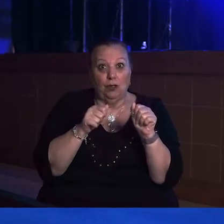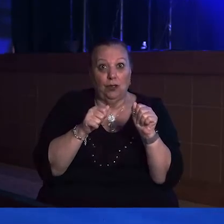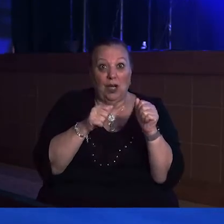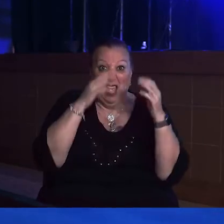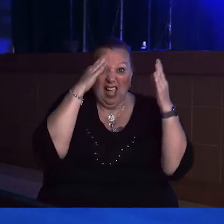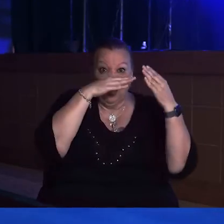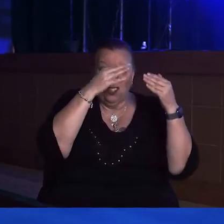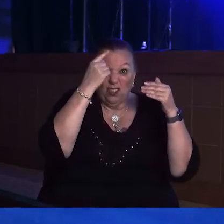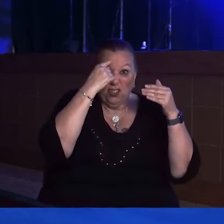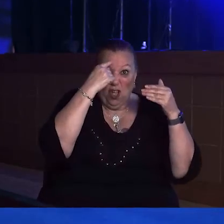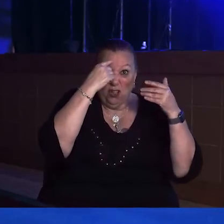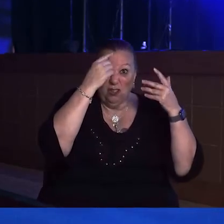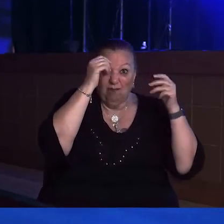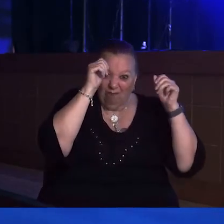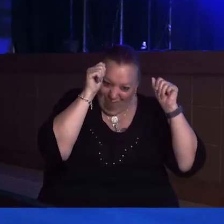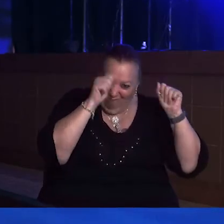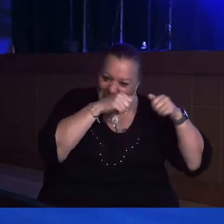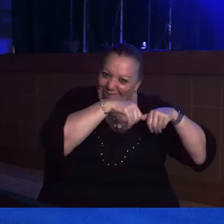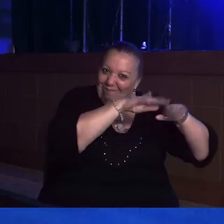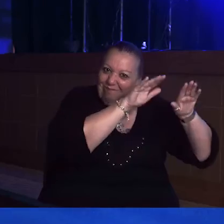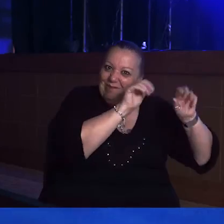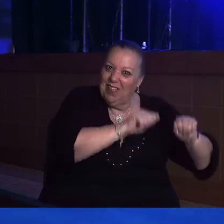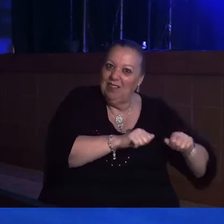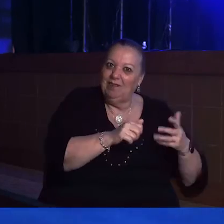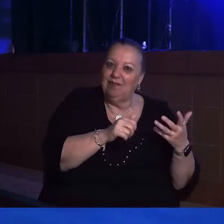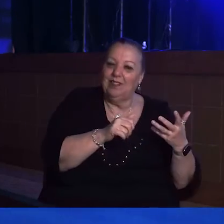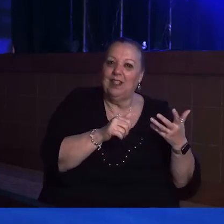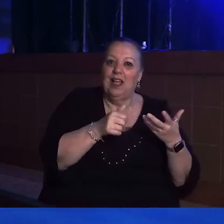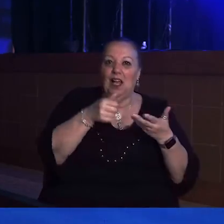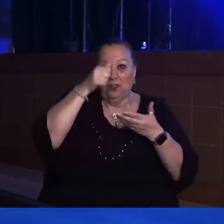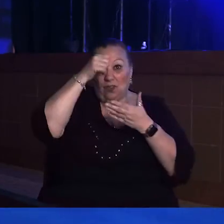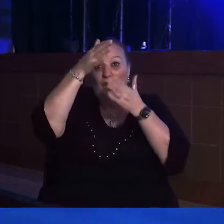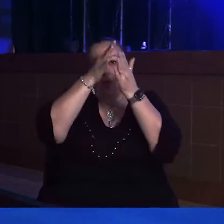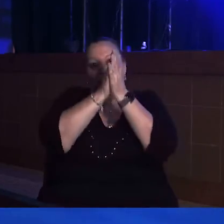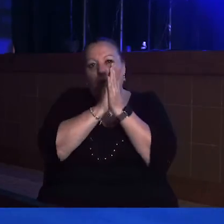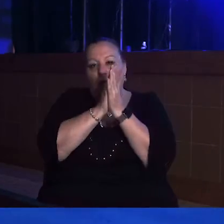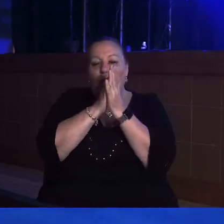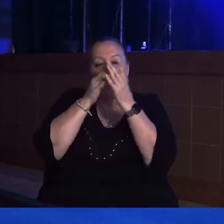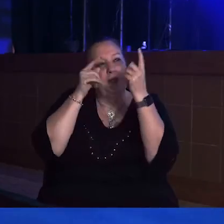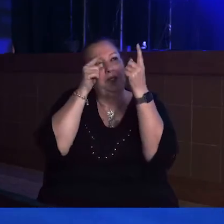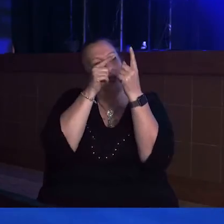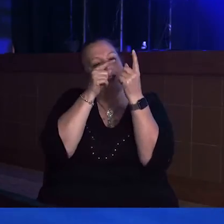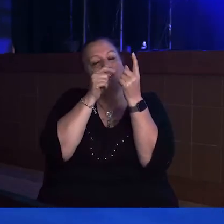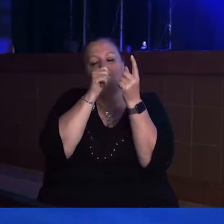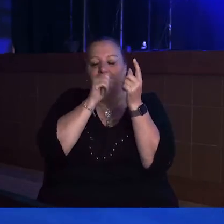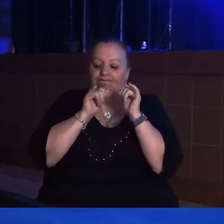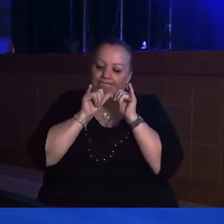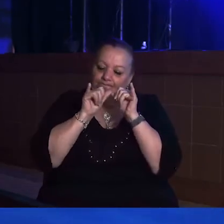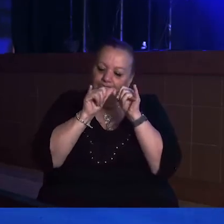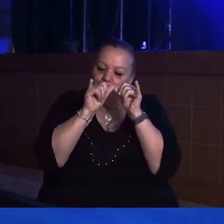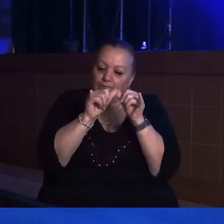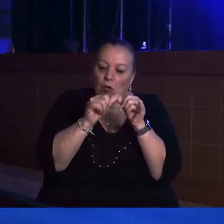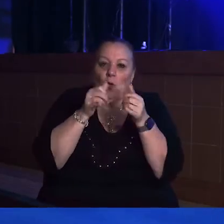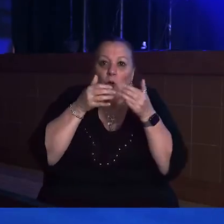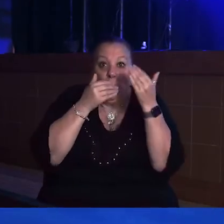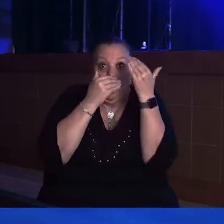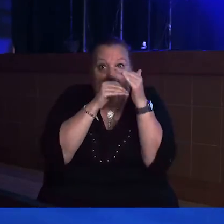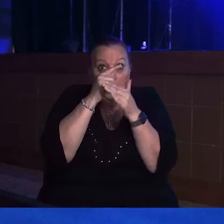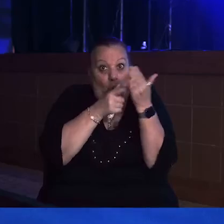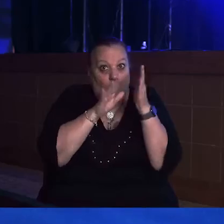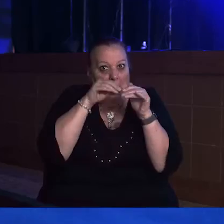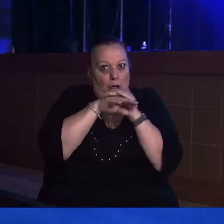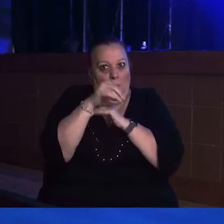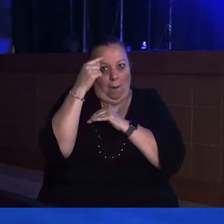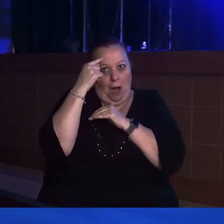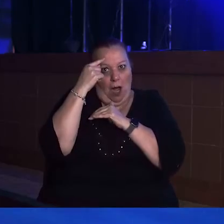away. So Father, I pray that we would be intentional and diligent, that God, we would limit the things that we allow into our mind, that we would